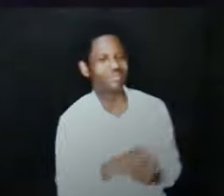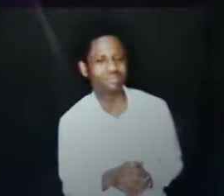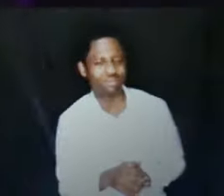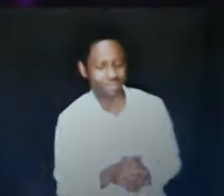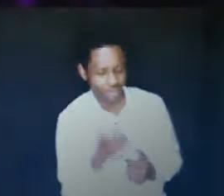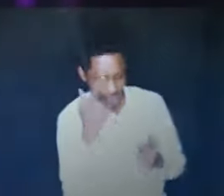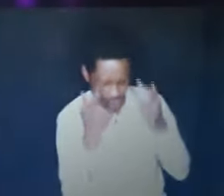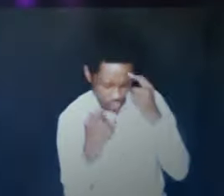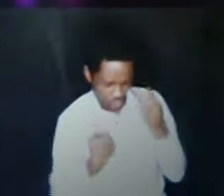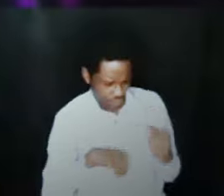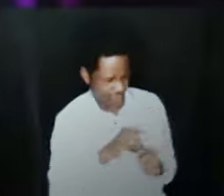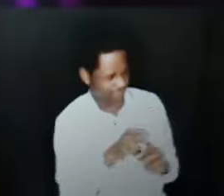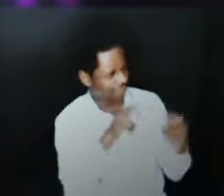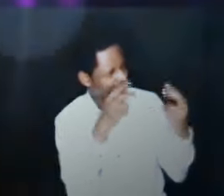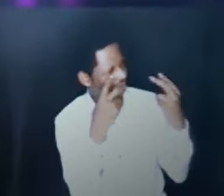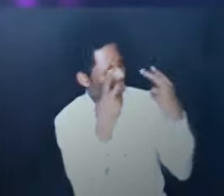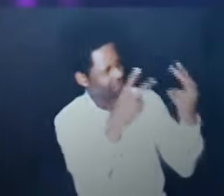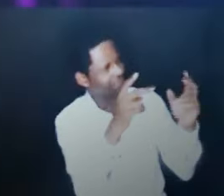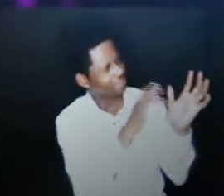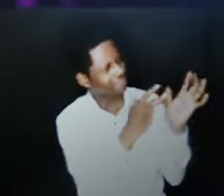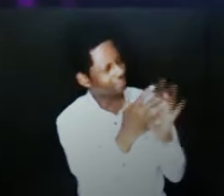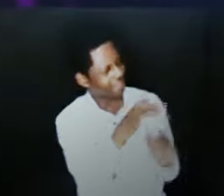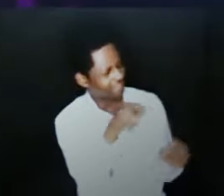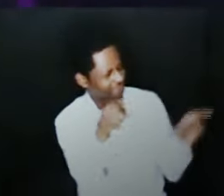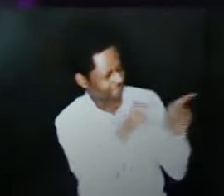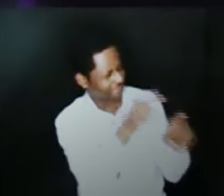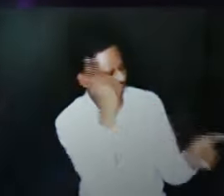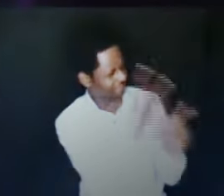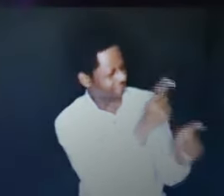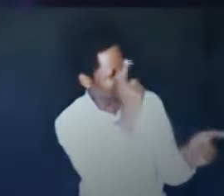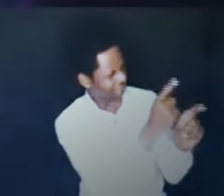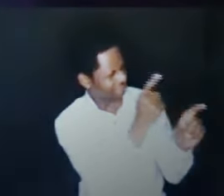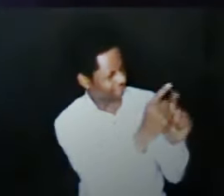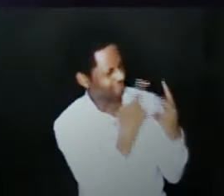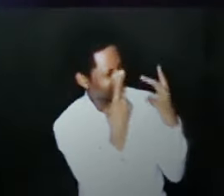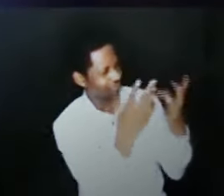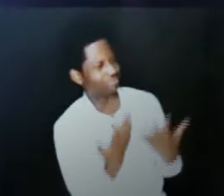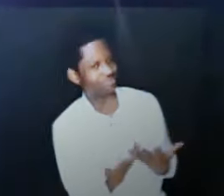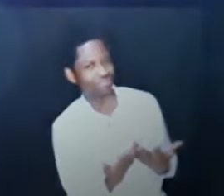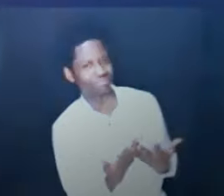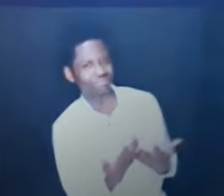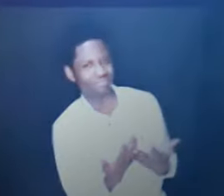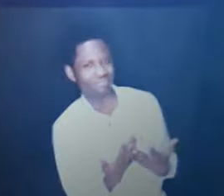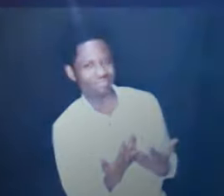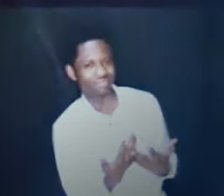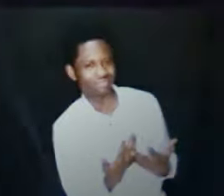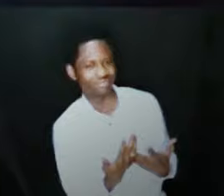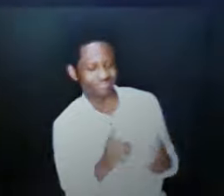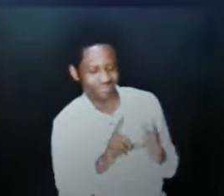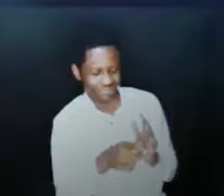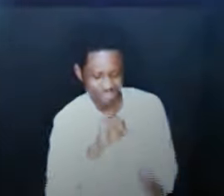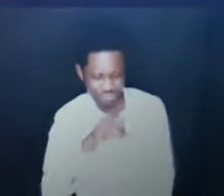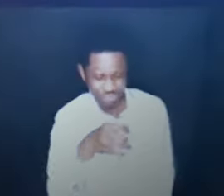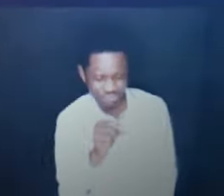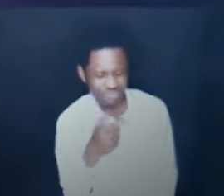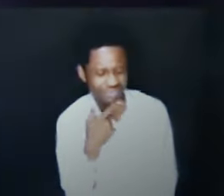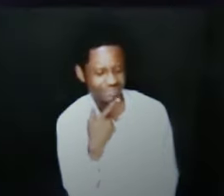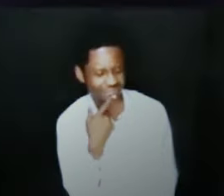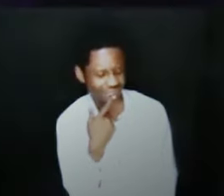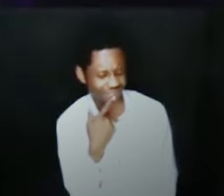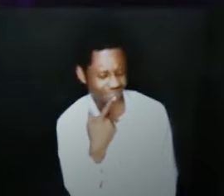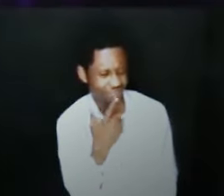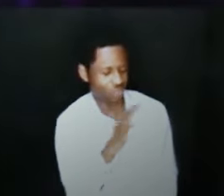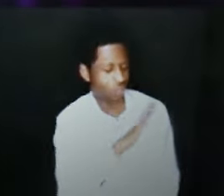For we shall see him just as he is. Then John just ended that portion by saying